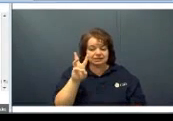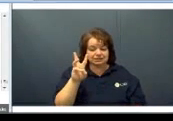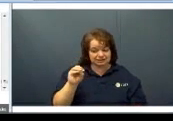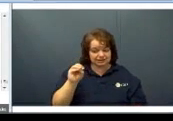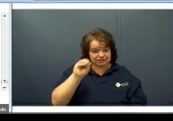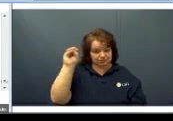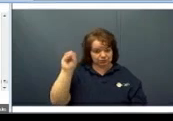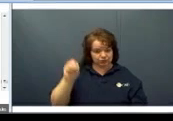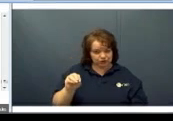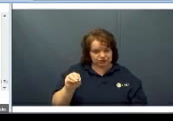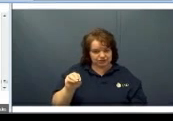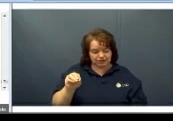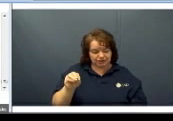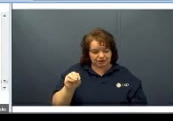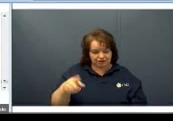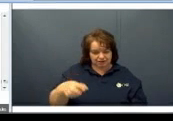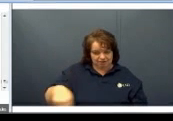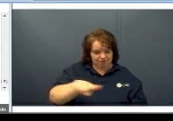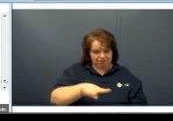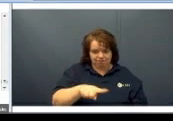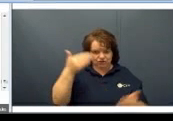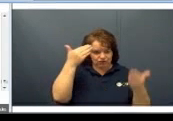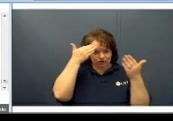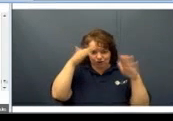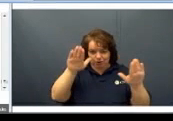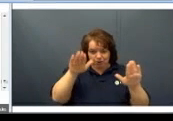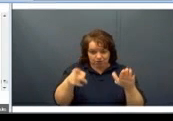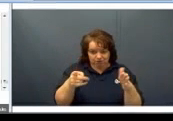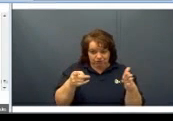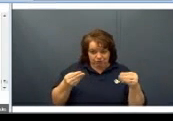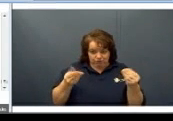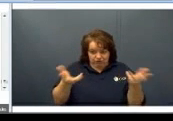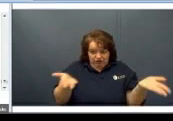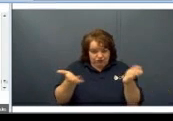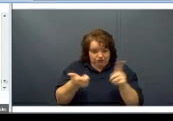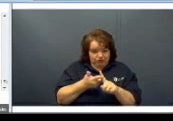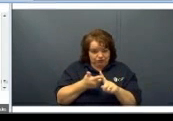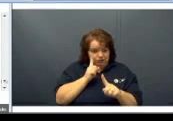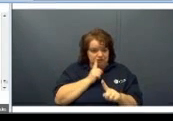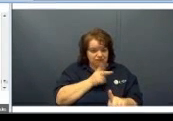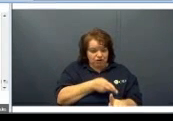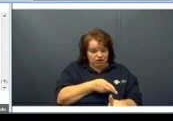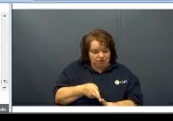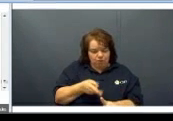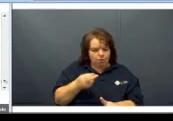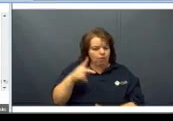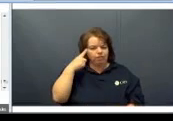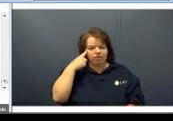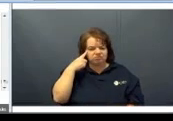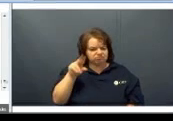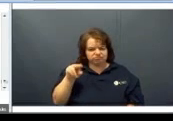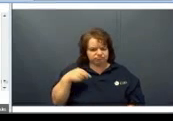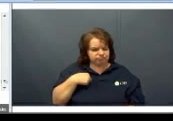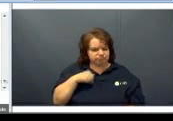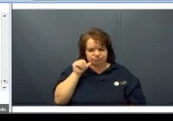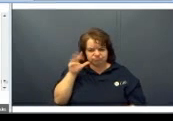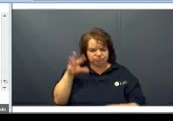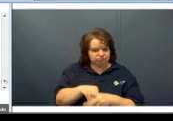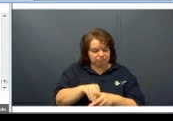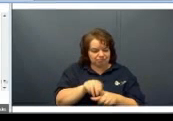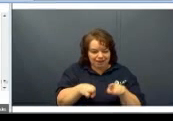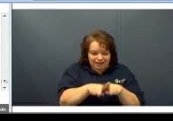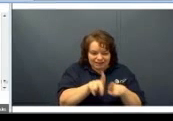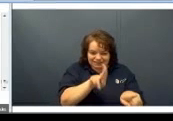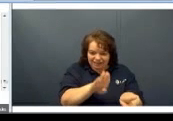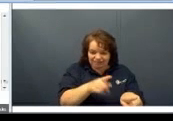the participants, 60% of you either did not know if you served deaf individuals or thought that you